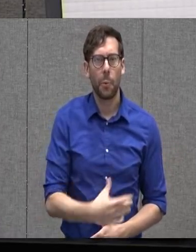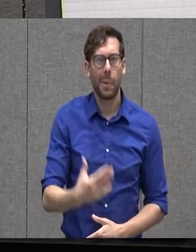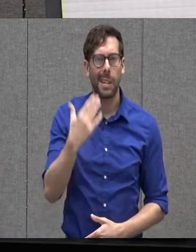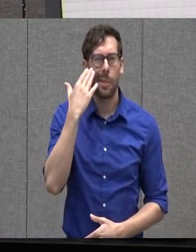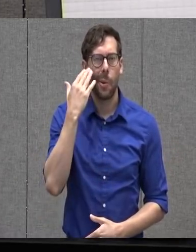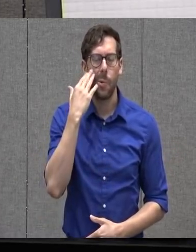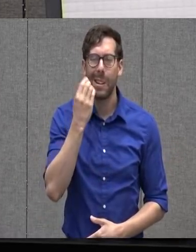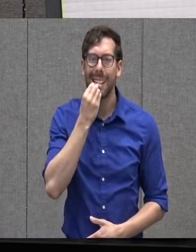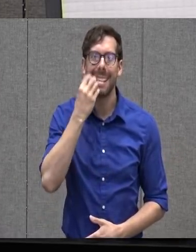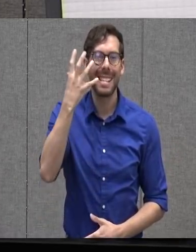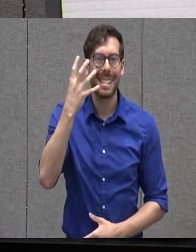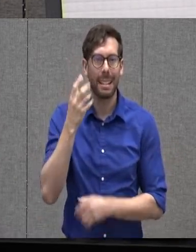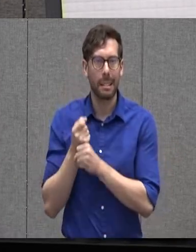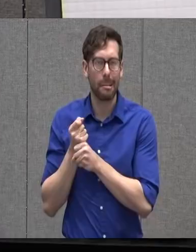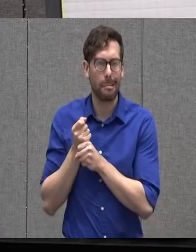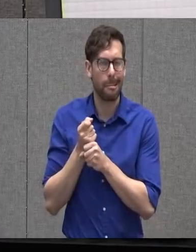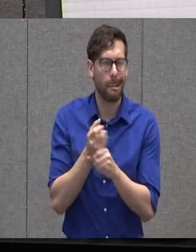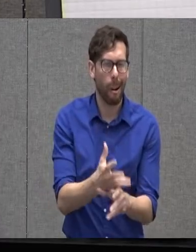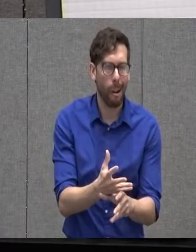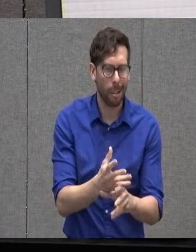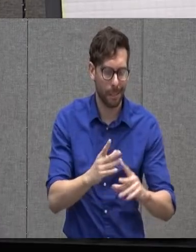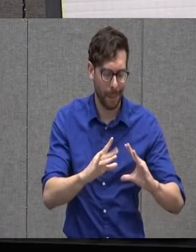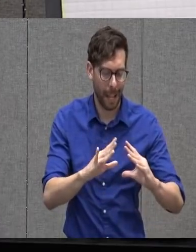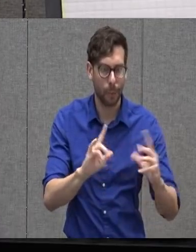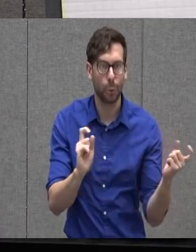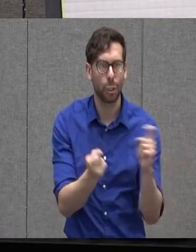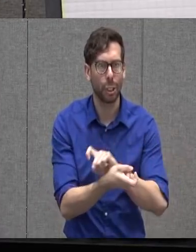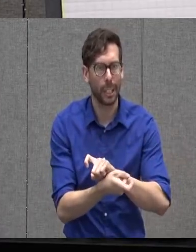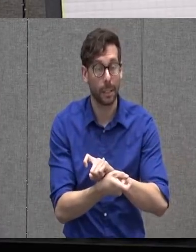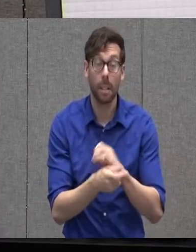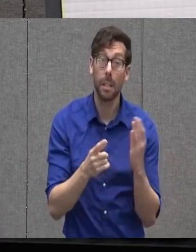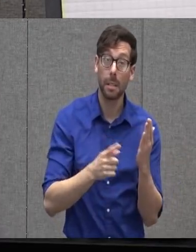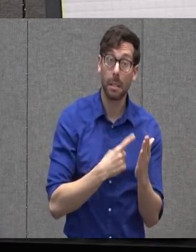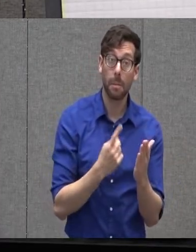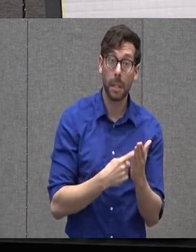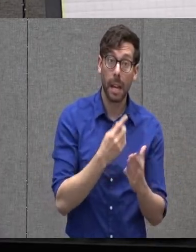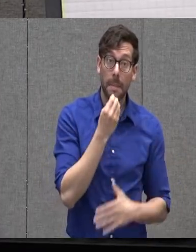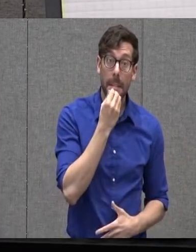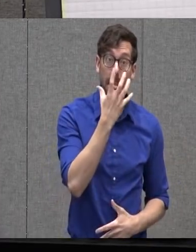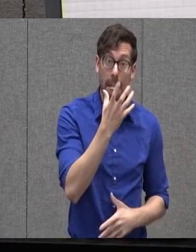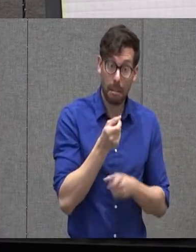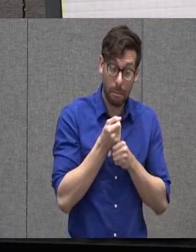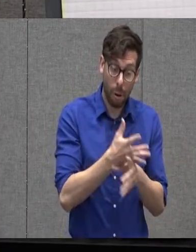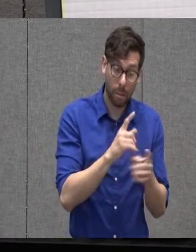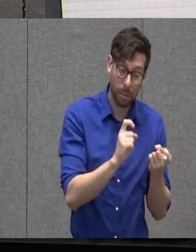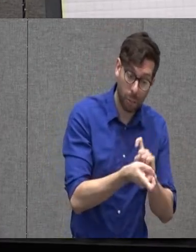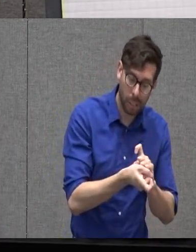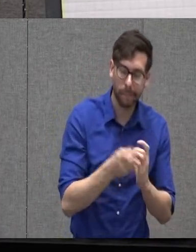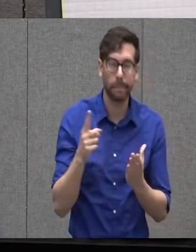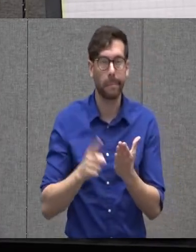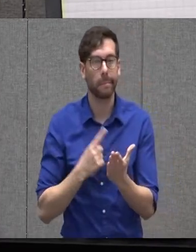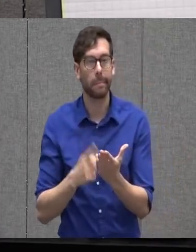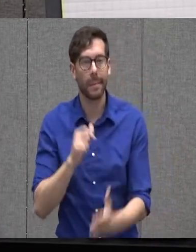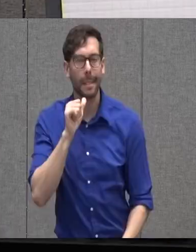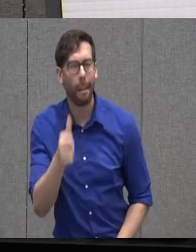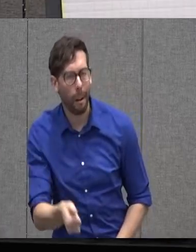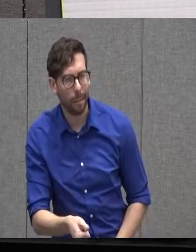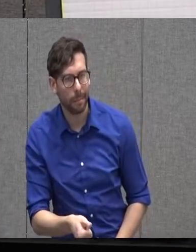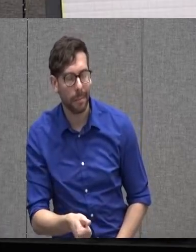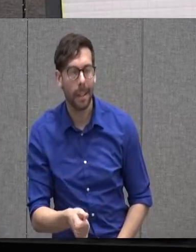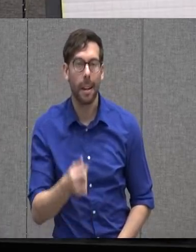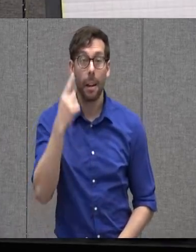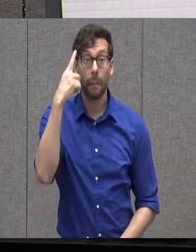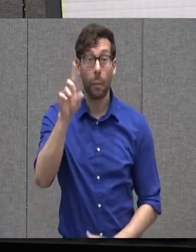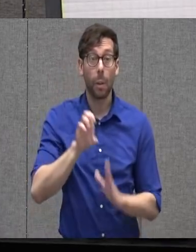changed the matter? Because sometimes heat can change the matter and sometimes it can't. For example, when we're baking a cake